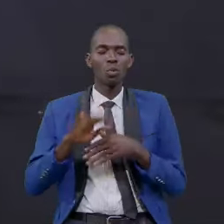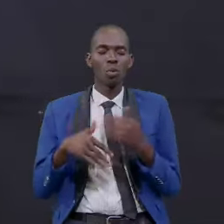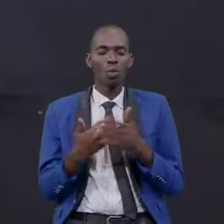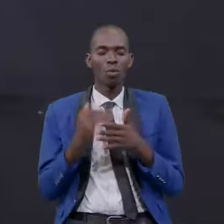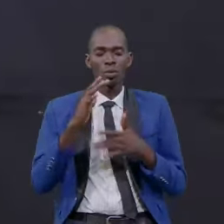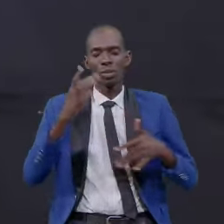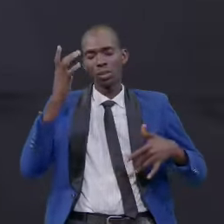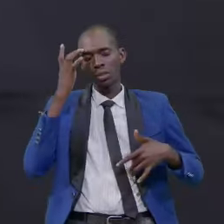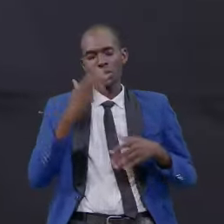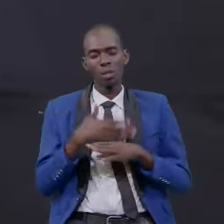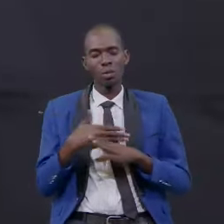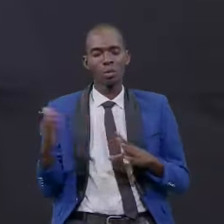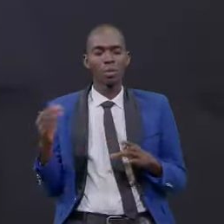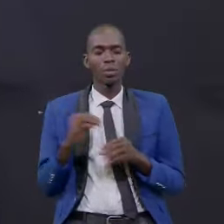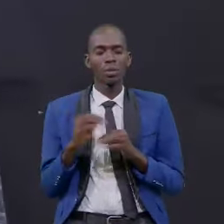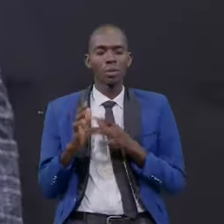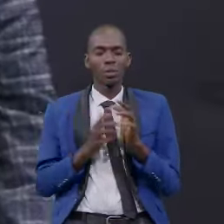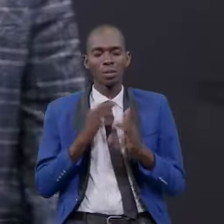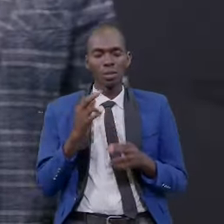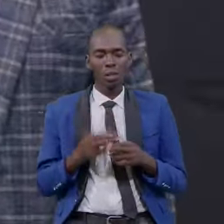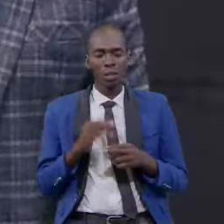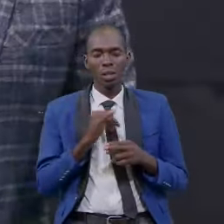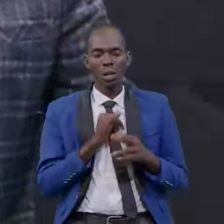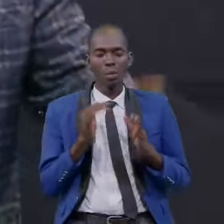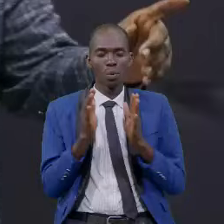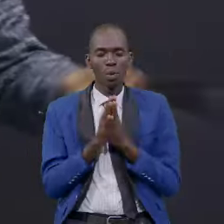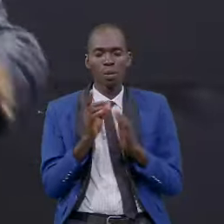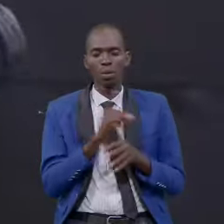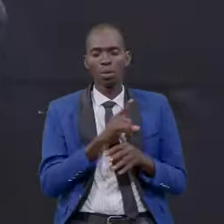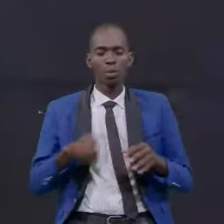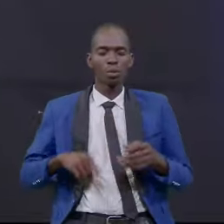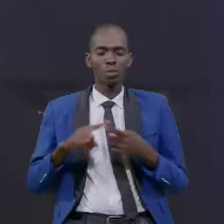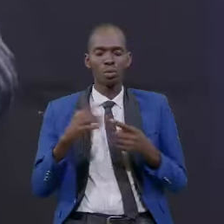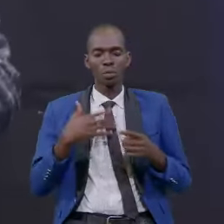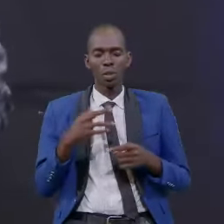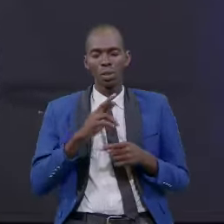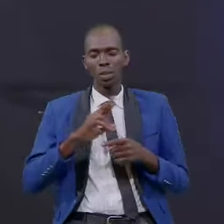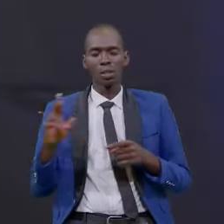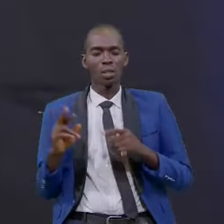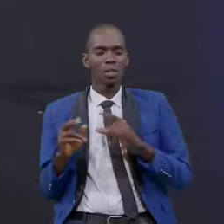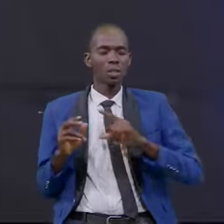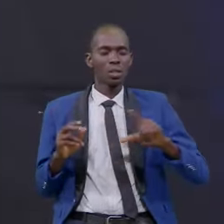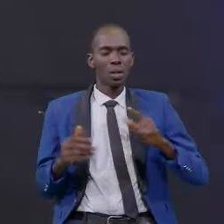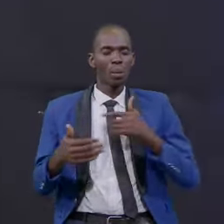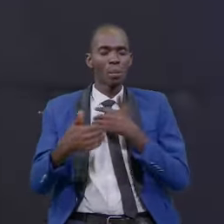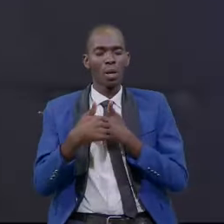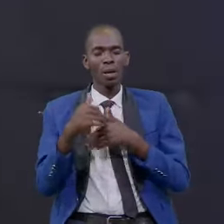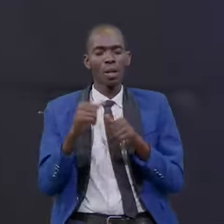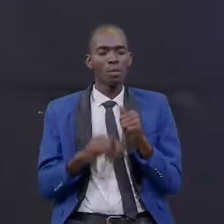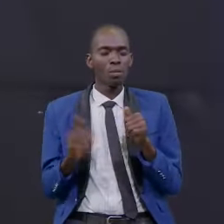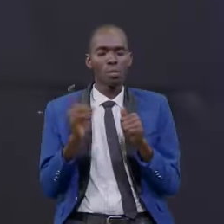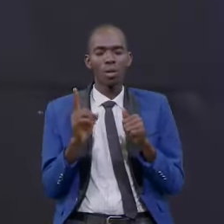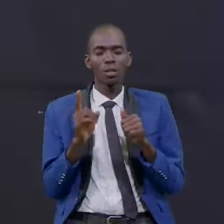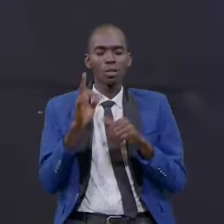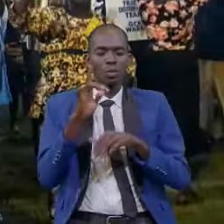their sicknesses away. I pray, Lord, to my right, to my left, to the back, everywhere, touch